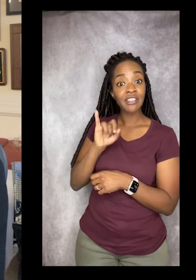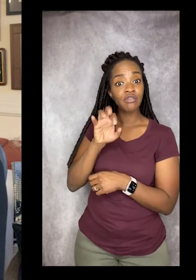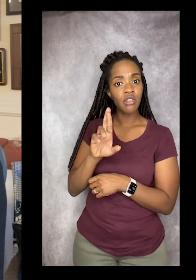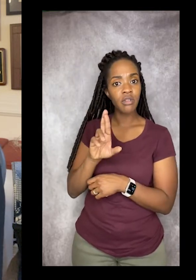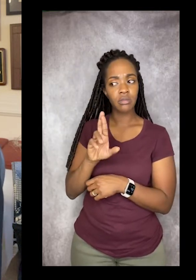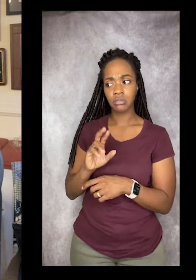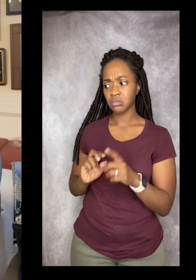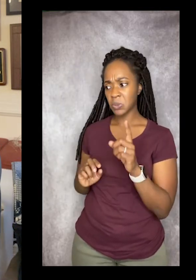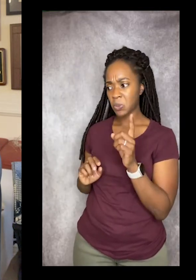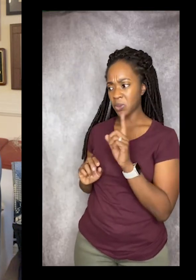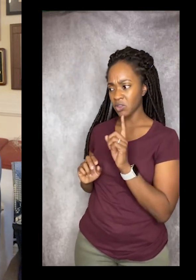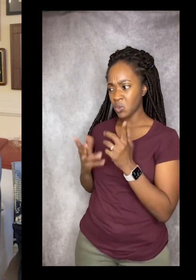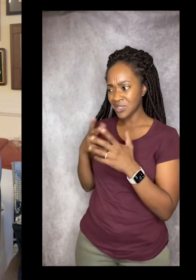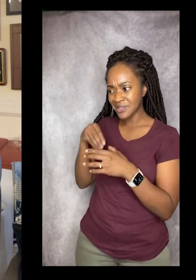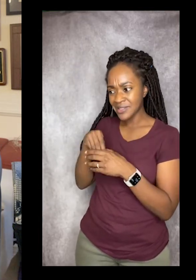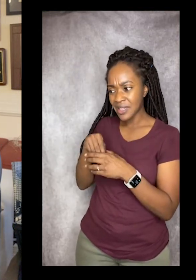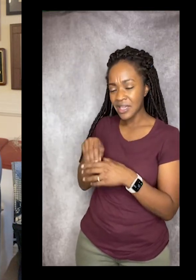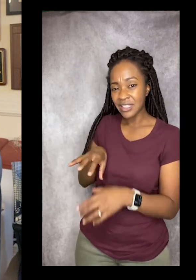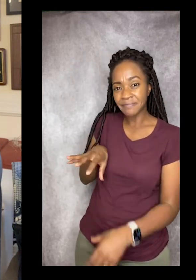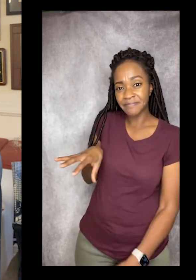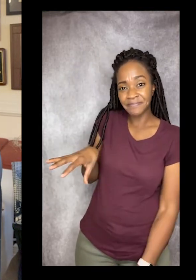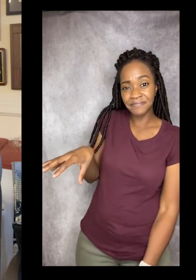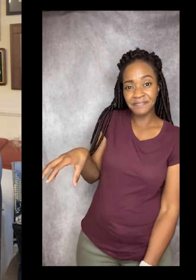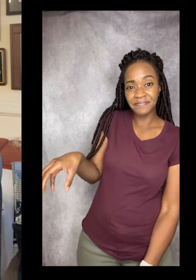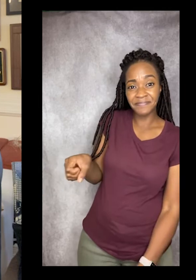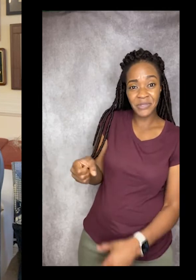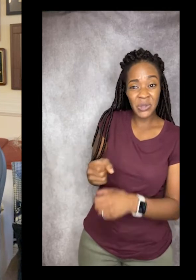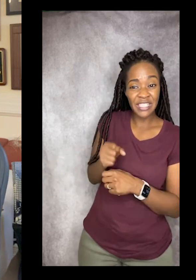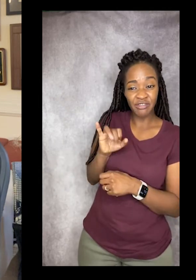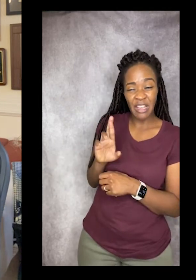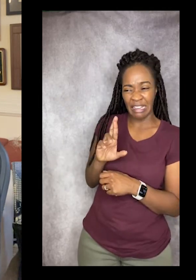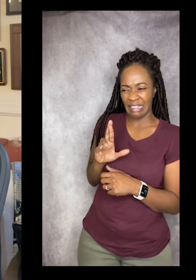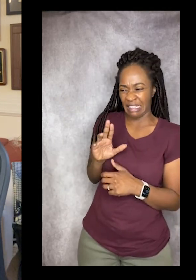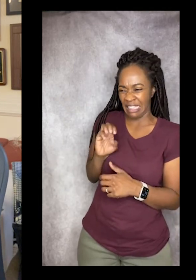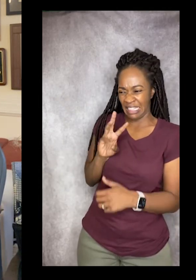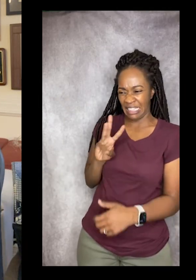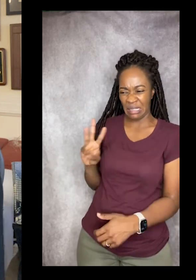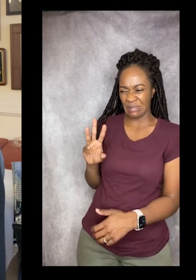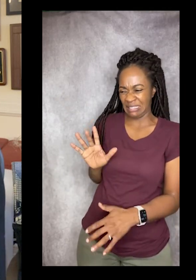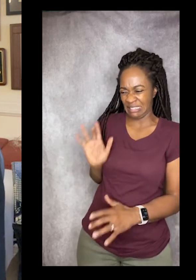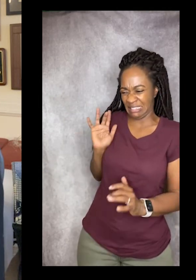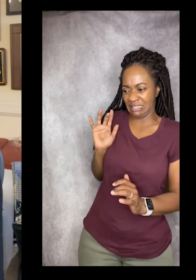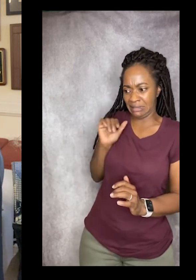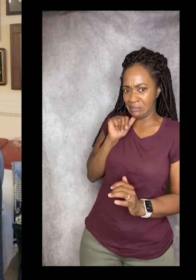it? Joseph asked as he reached under the bed to retrieve the jar. Ew, he said, I ain't touching